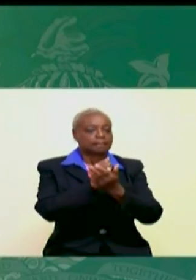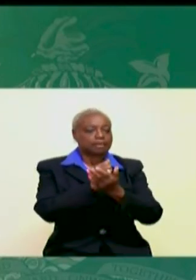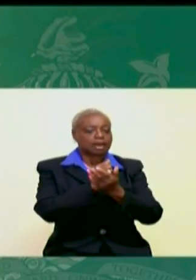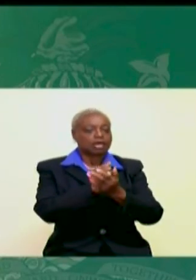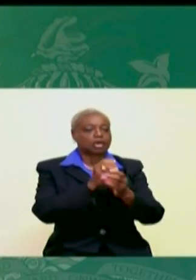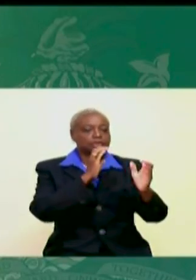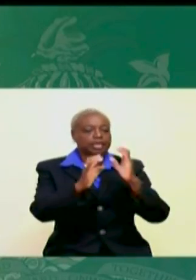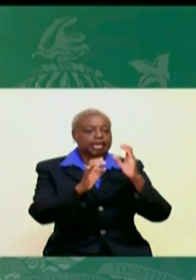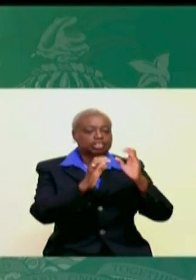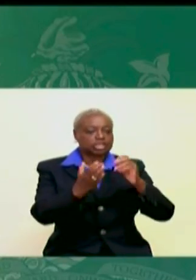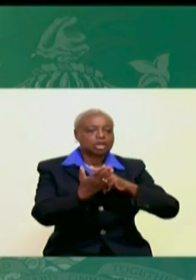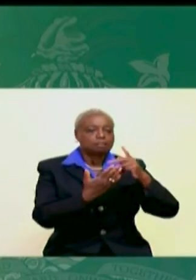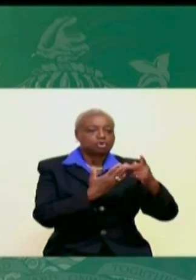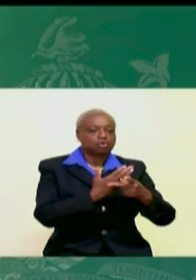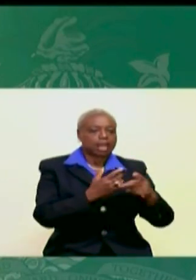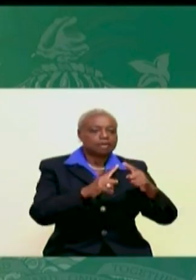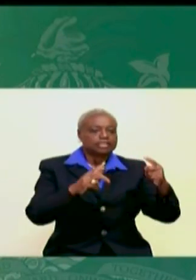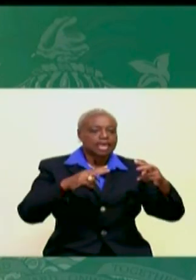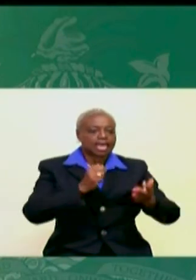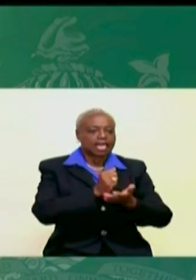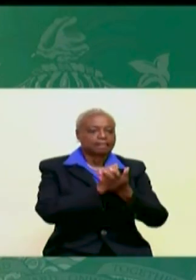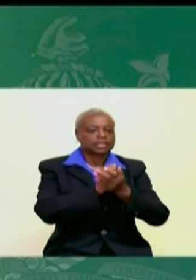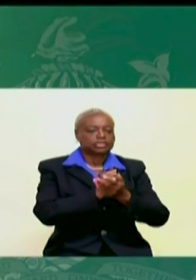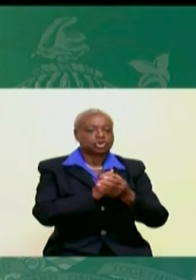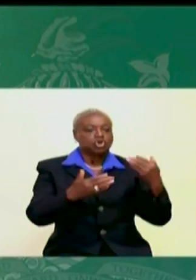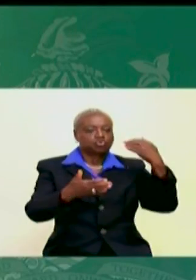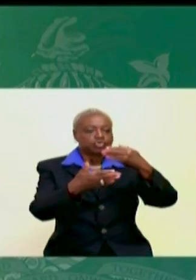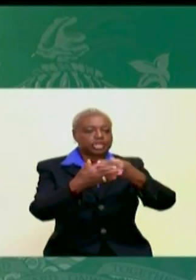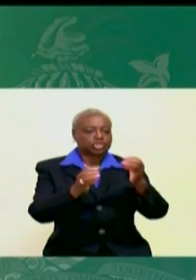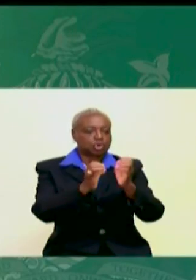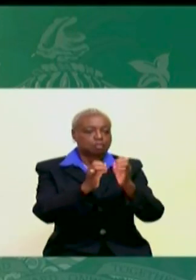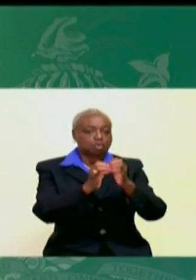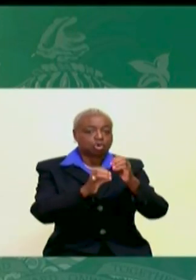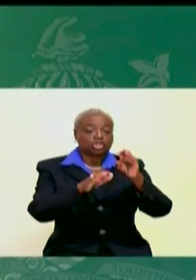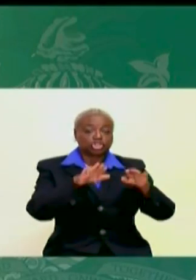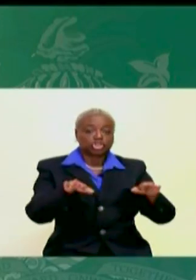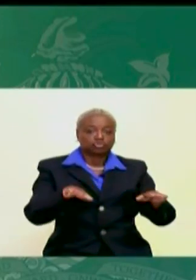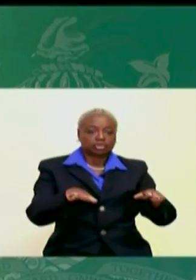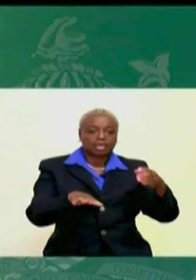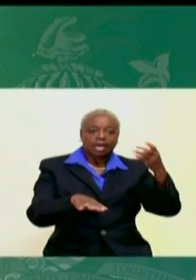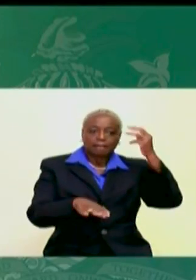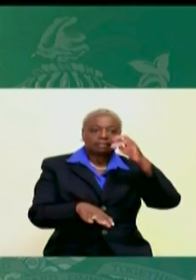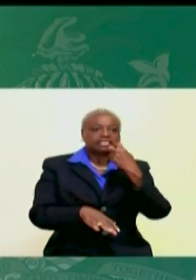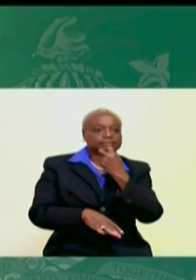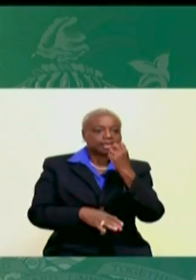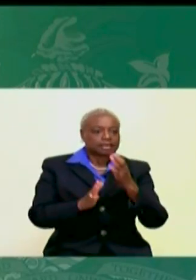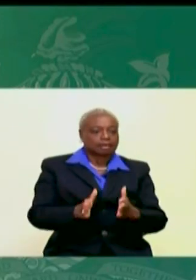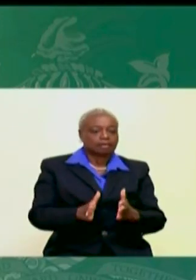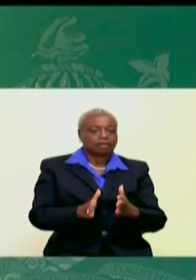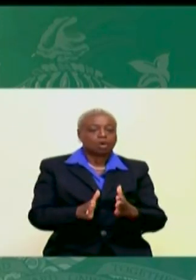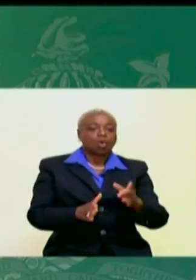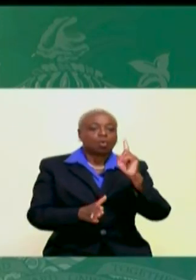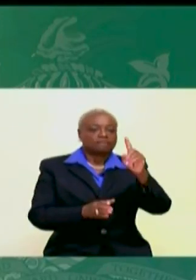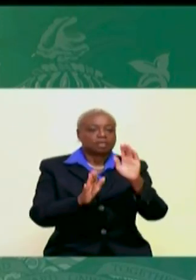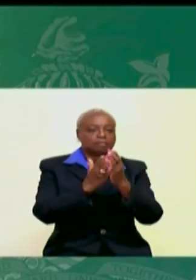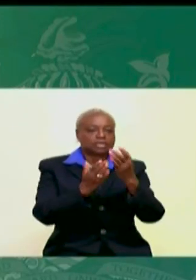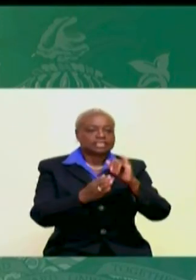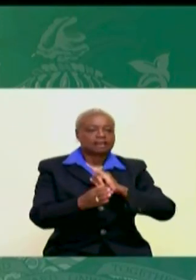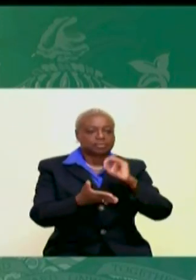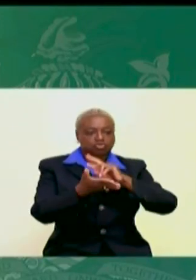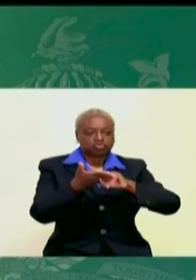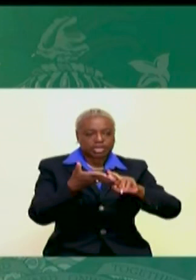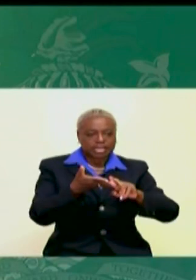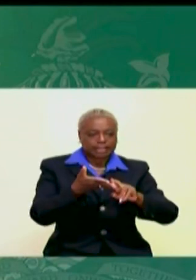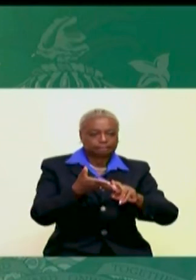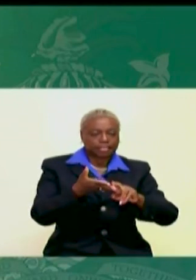Madam Speaker, one of the stories that I have been reading and books that I've been reading recently is a book as to why